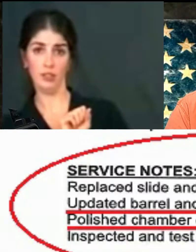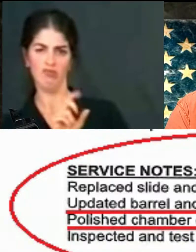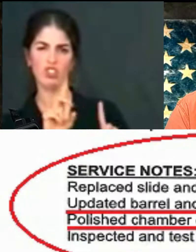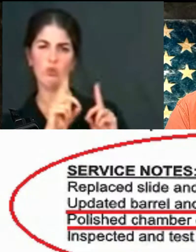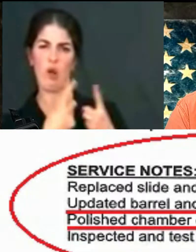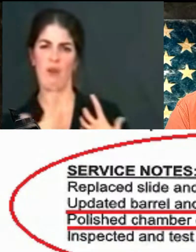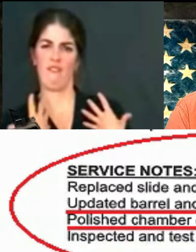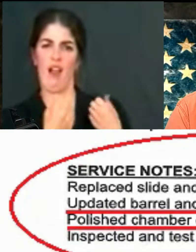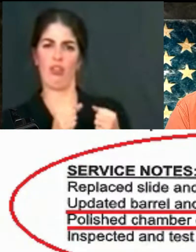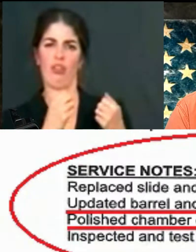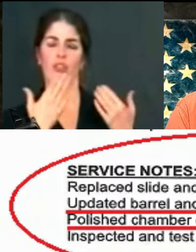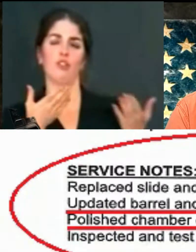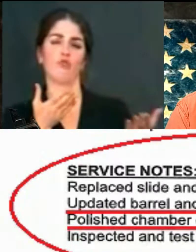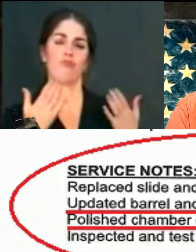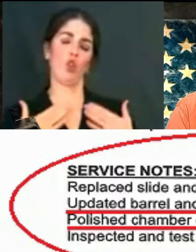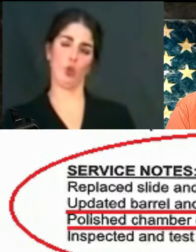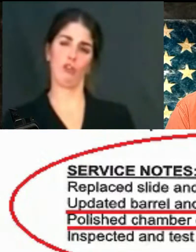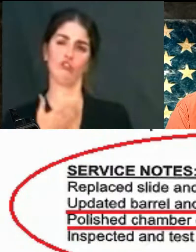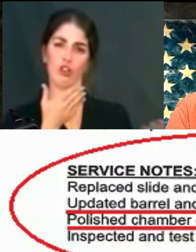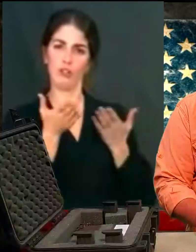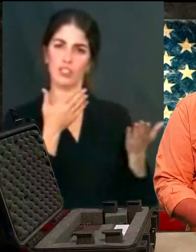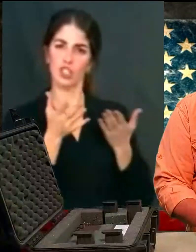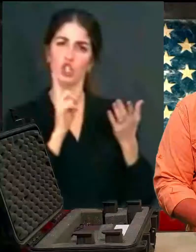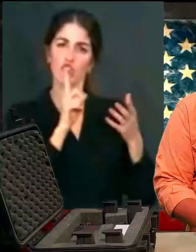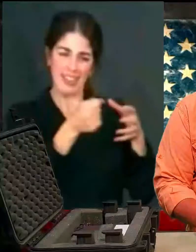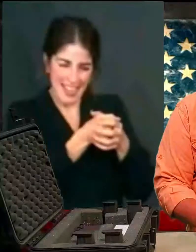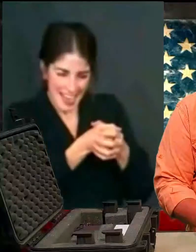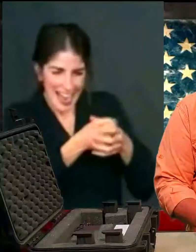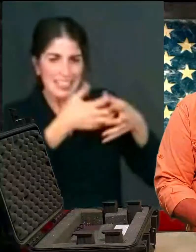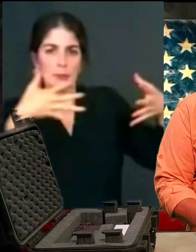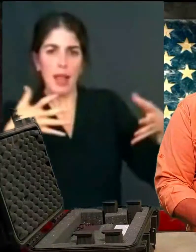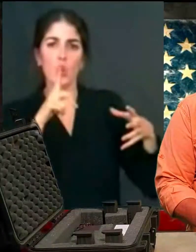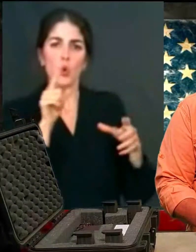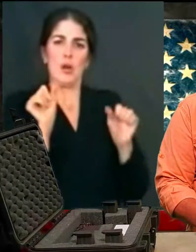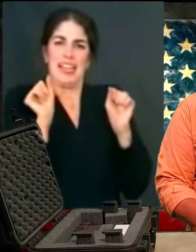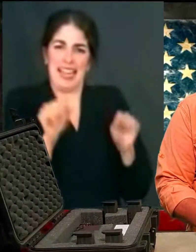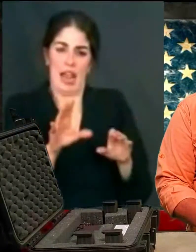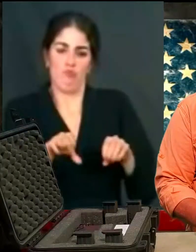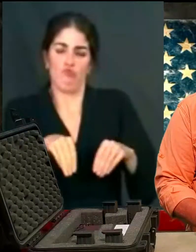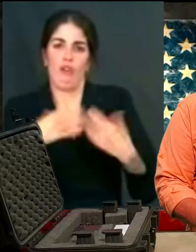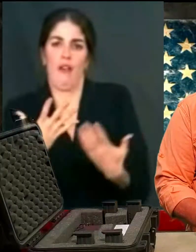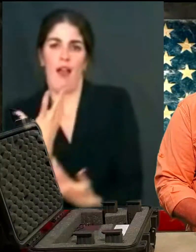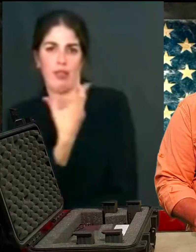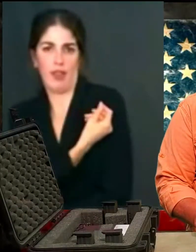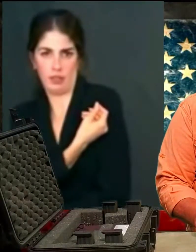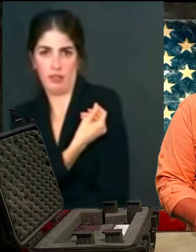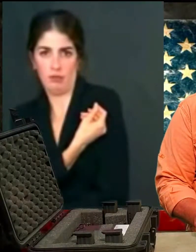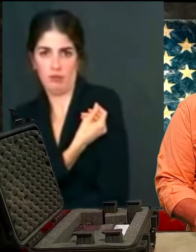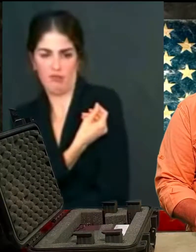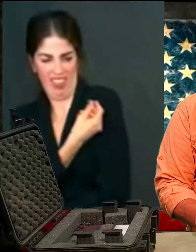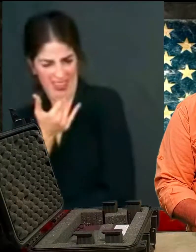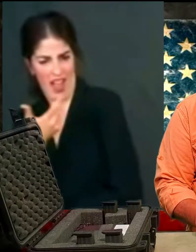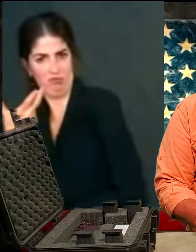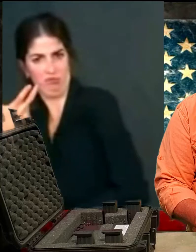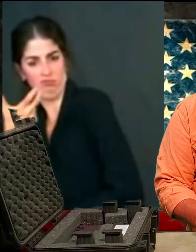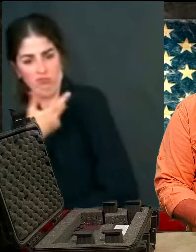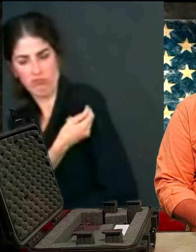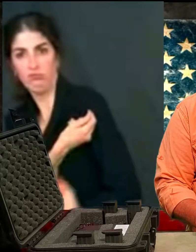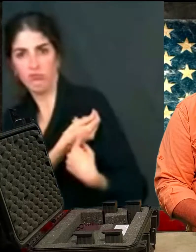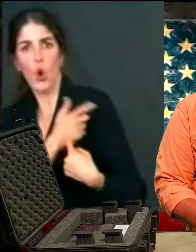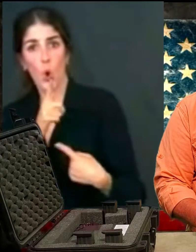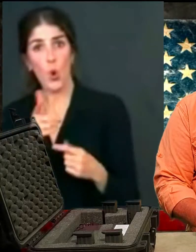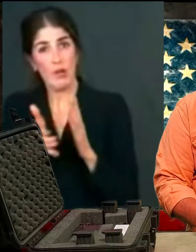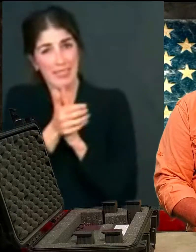and that they inspected and test fired with no malfunctions. That's it. That's my